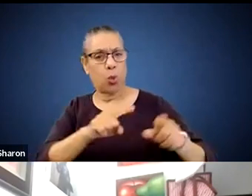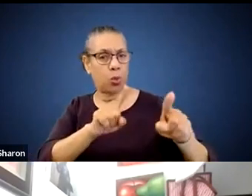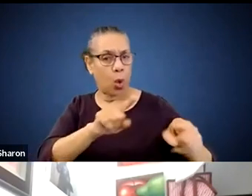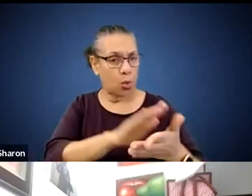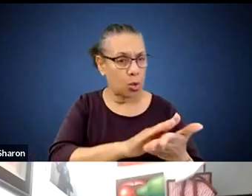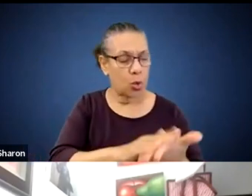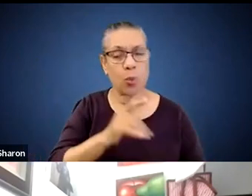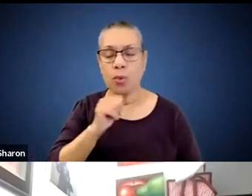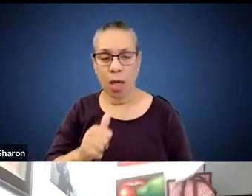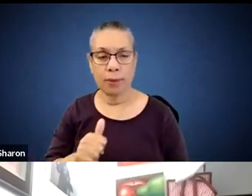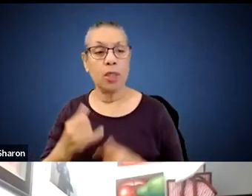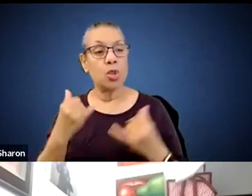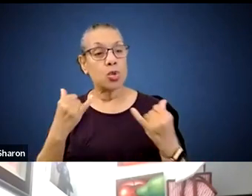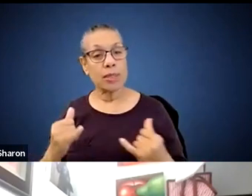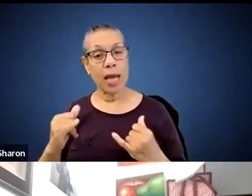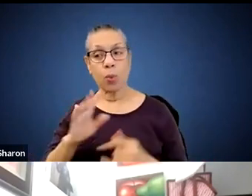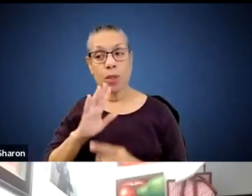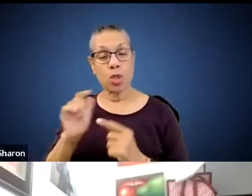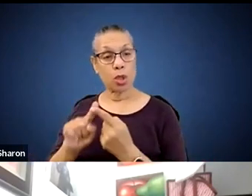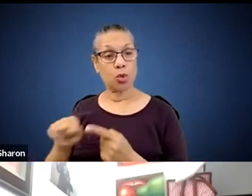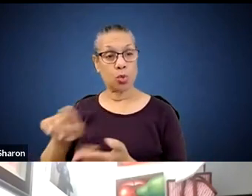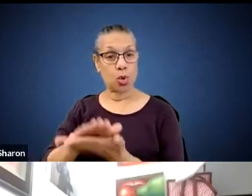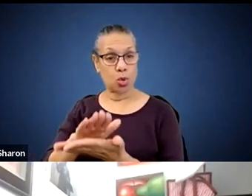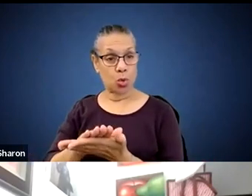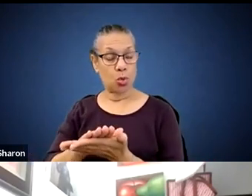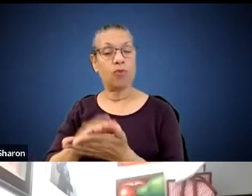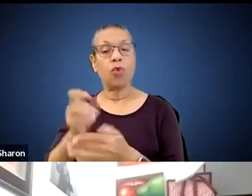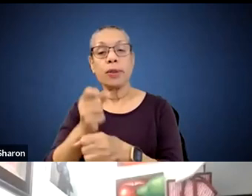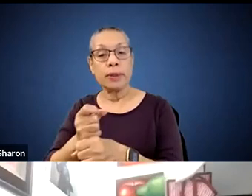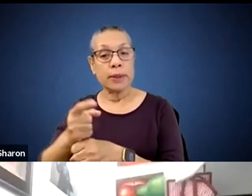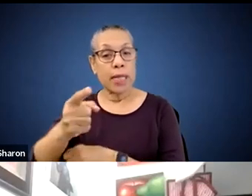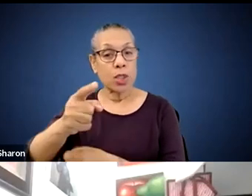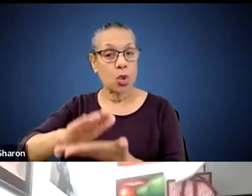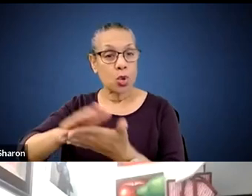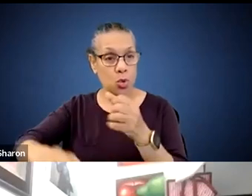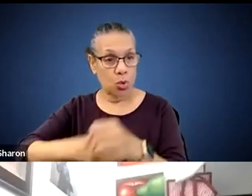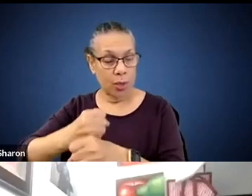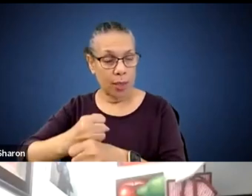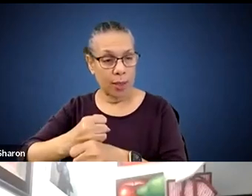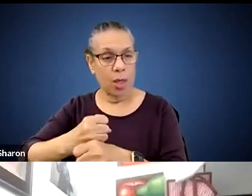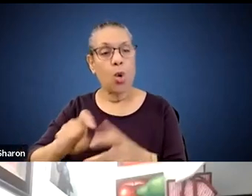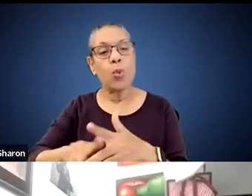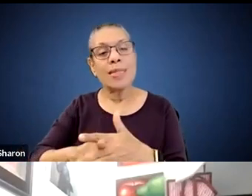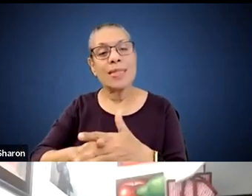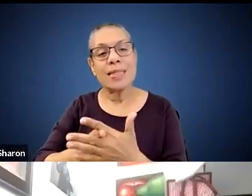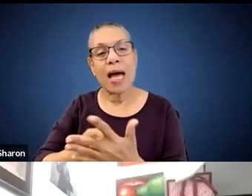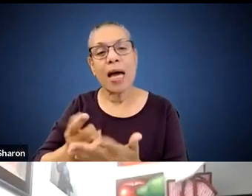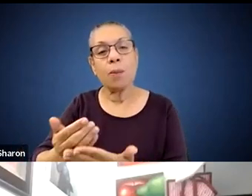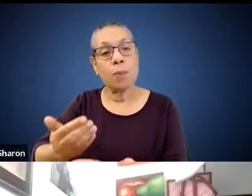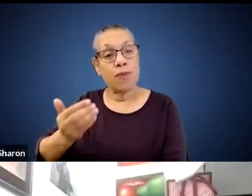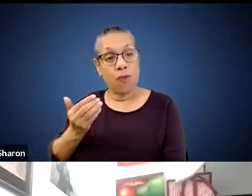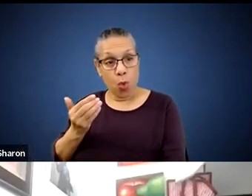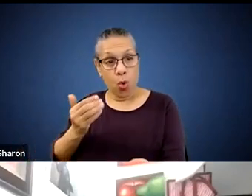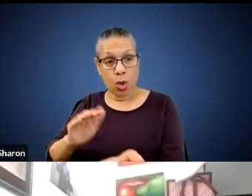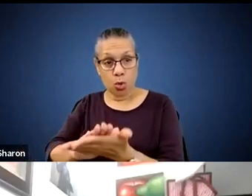we coach schools to do is when we're going into the next school year the time to start the Outreach is early and often right and